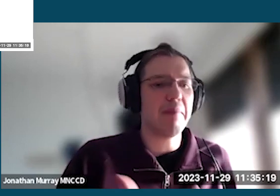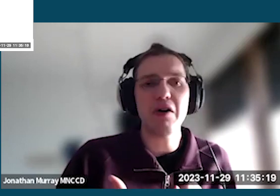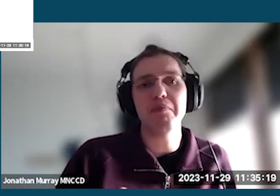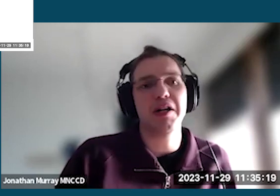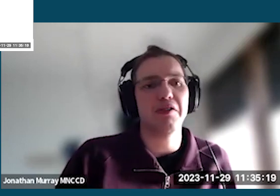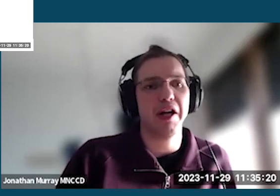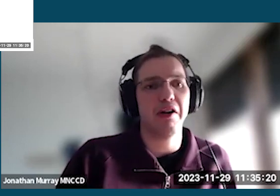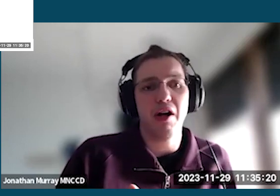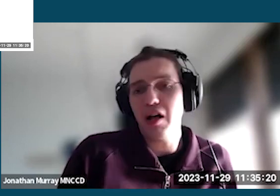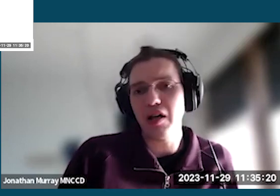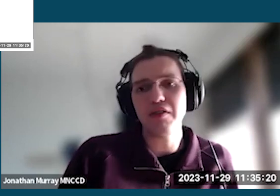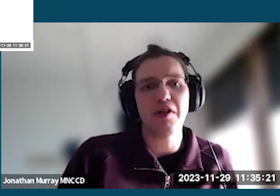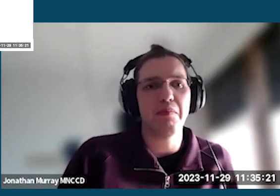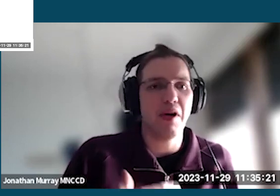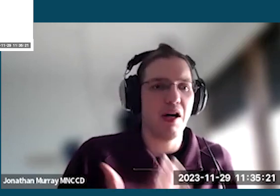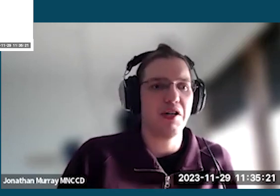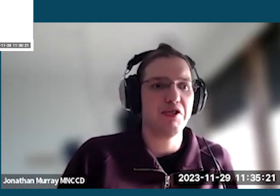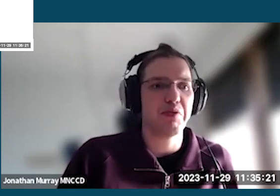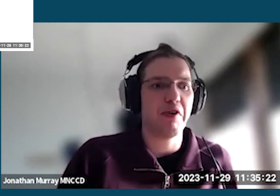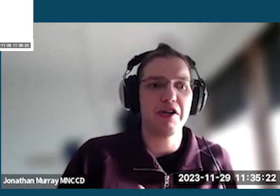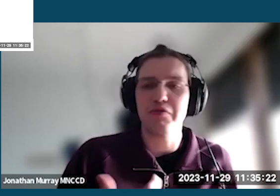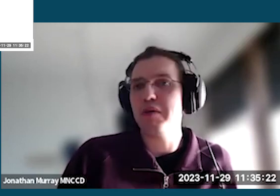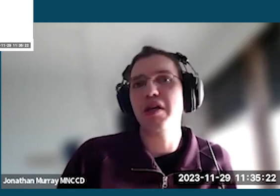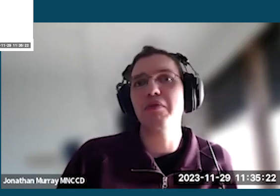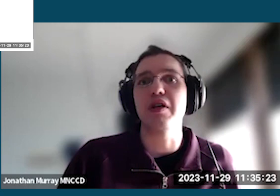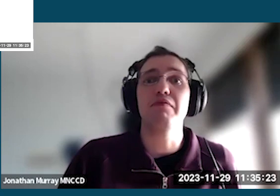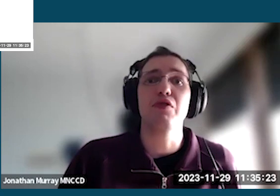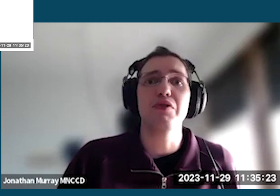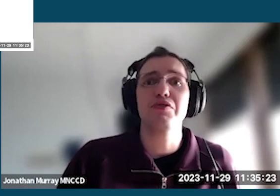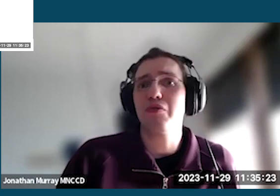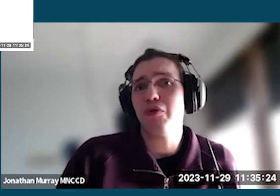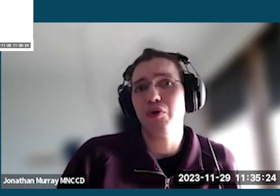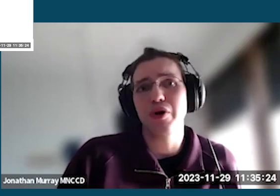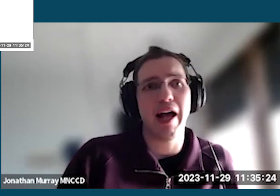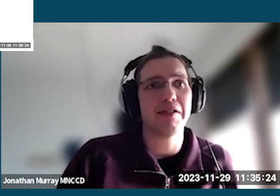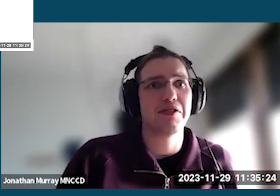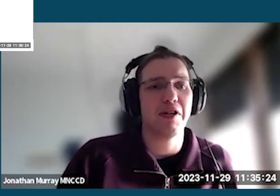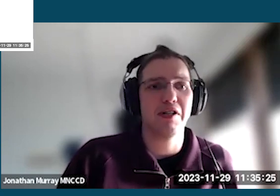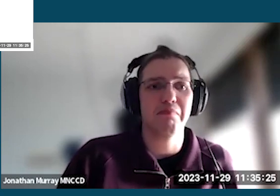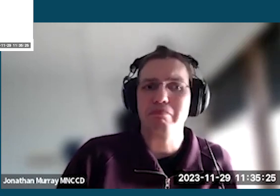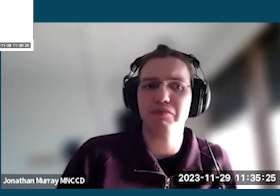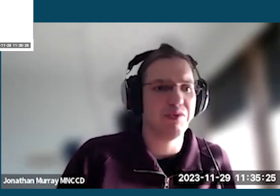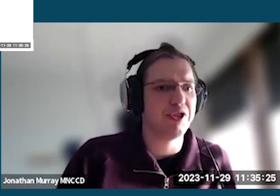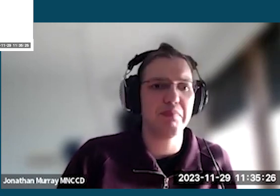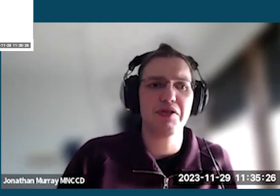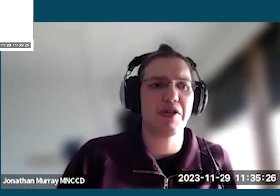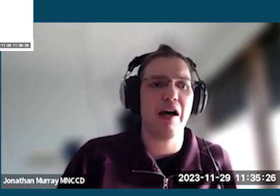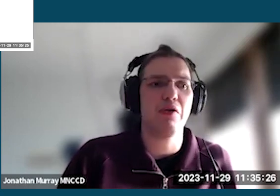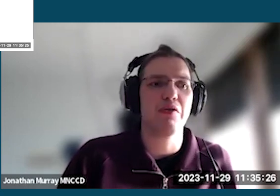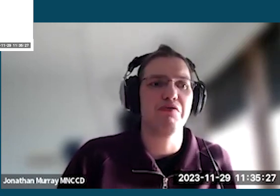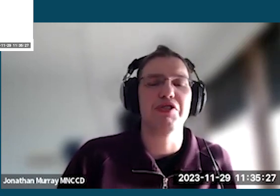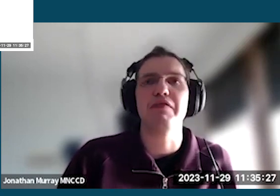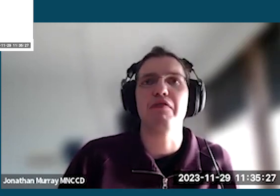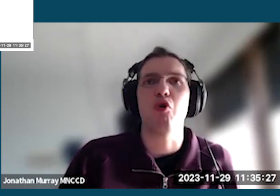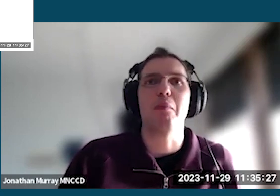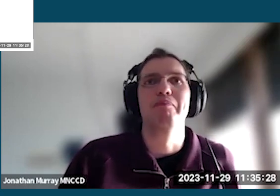communicating about medical care. A lot of them you as providers may be able to influence or ask, simple as how